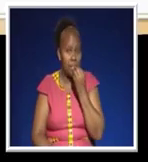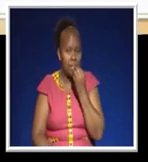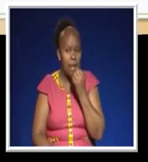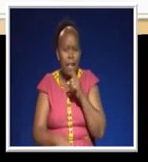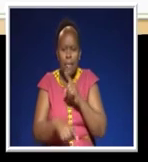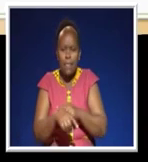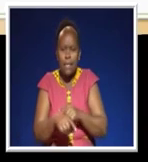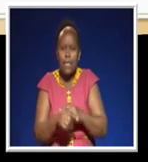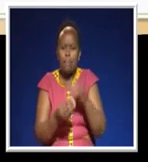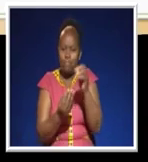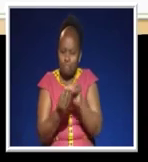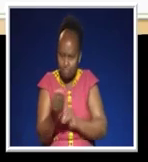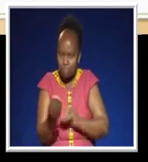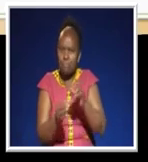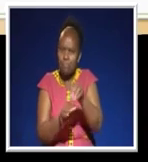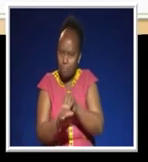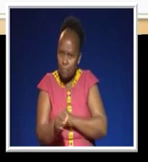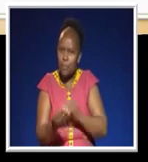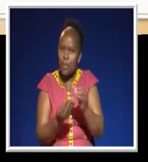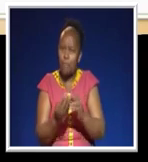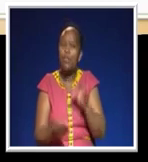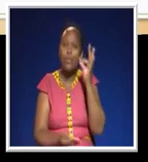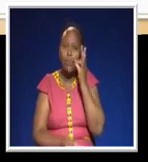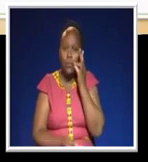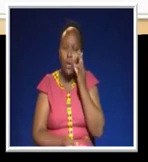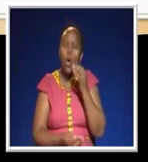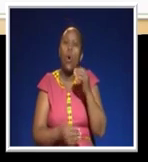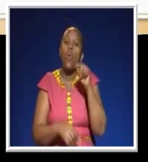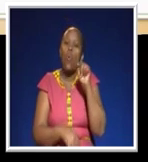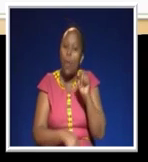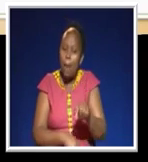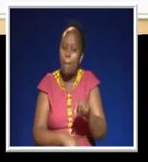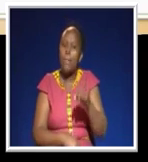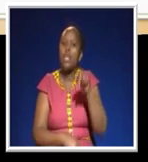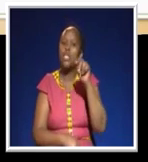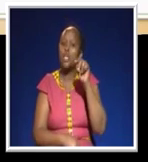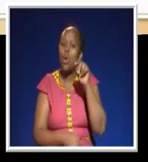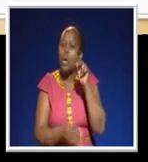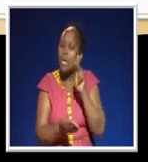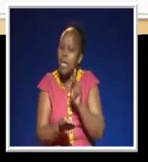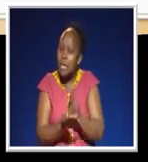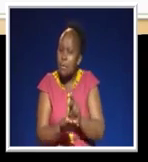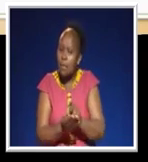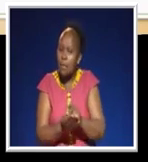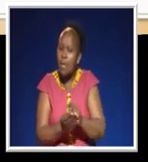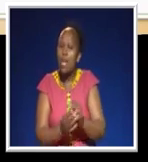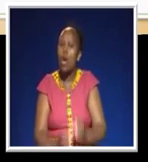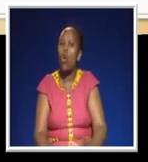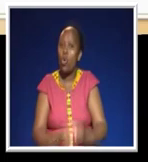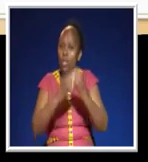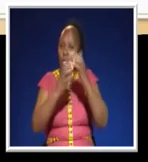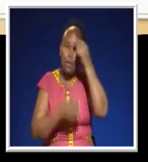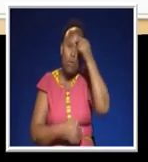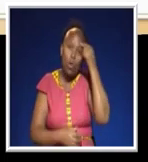we peel the fruits, we must put those in a good container